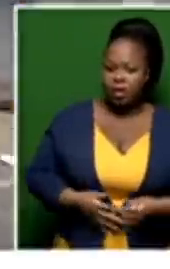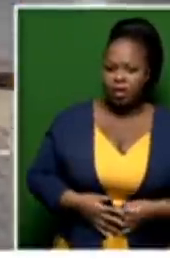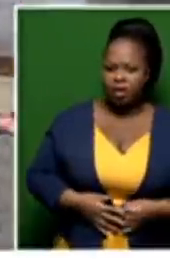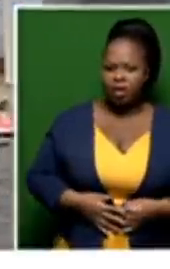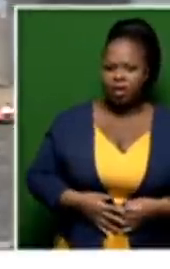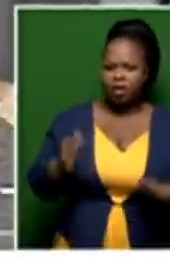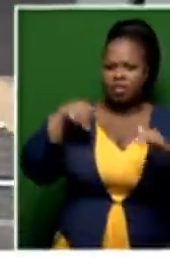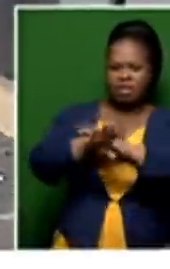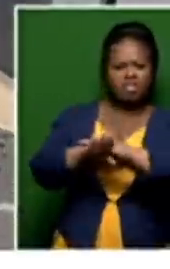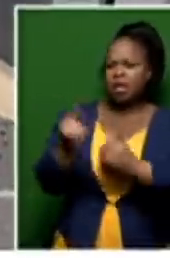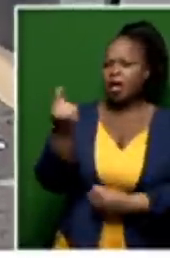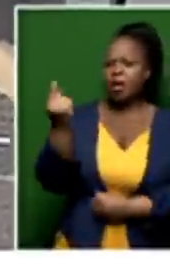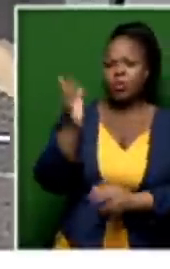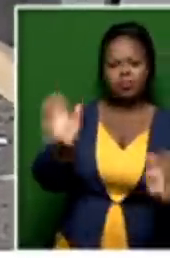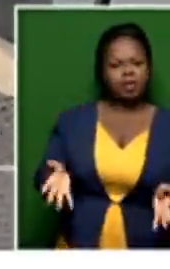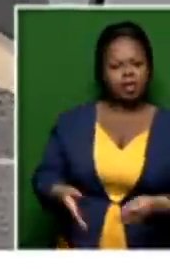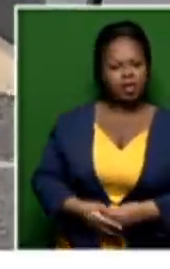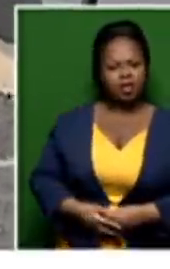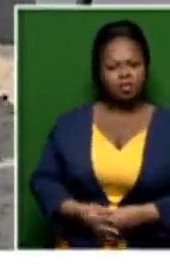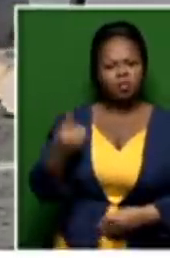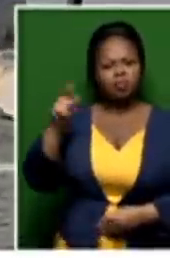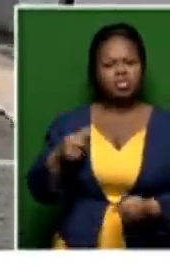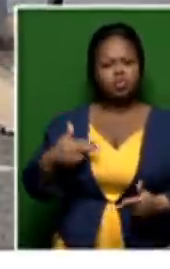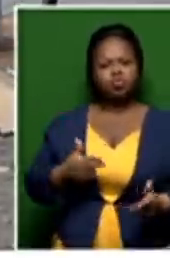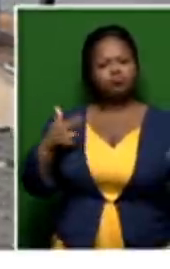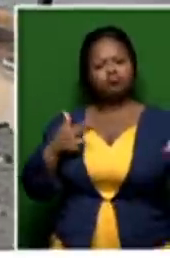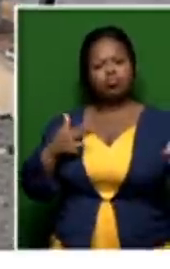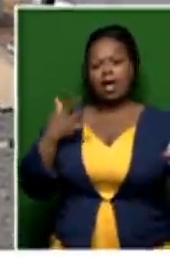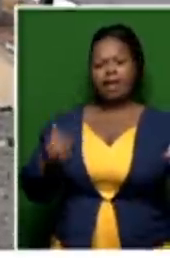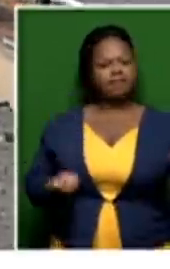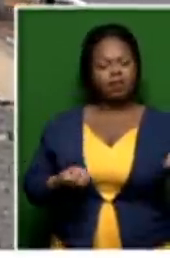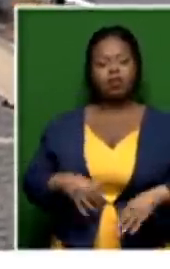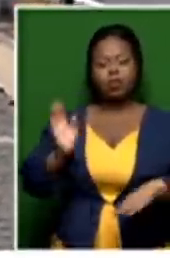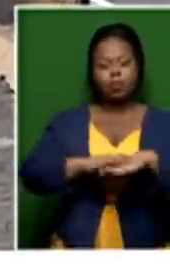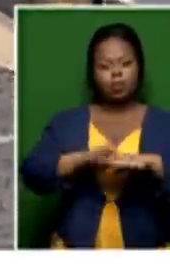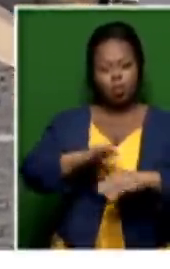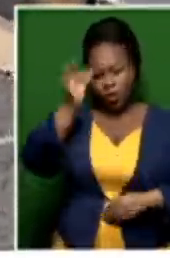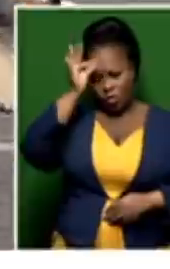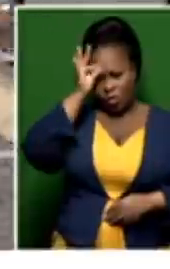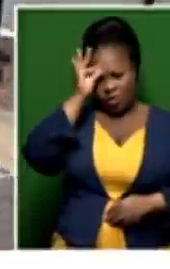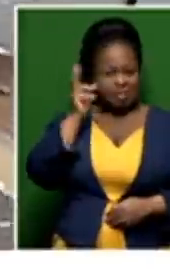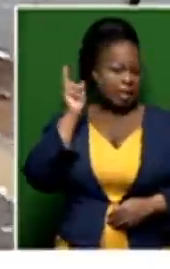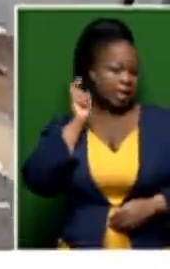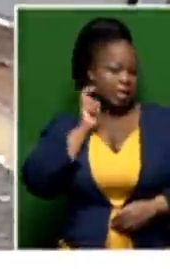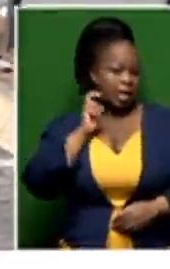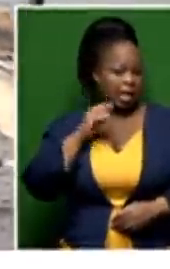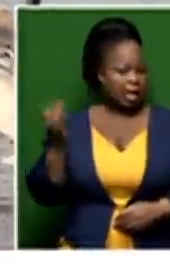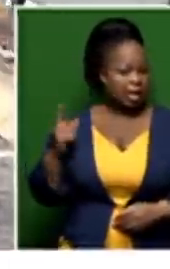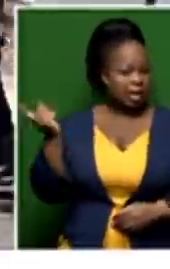the entrance, he's on his own. He's the only one who's armed at this particular point. More police I can hear from a certain direction